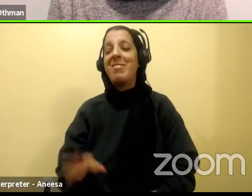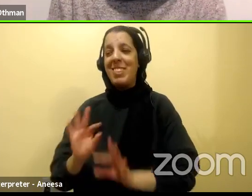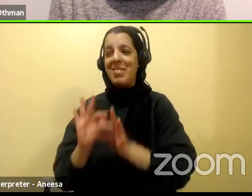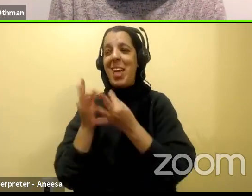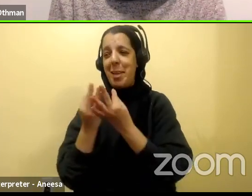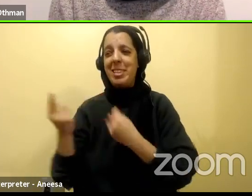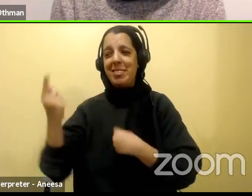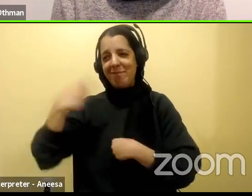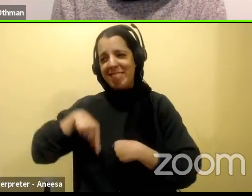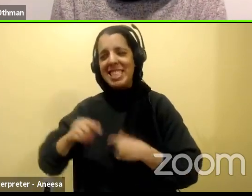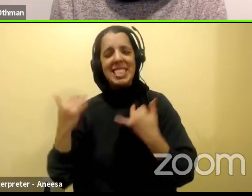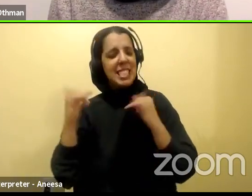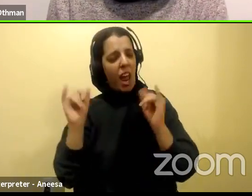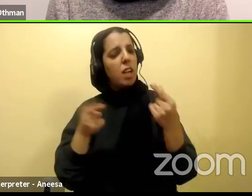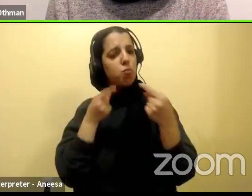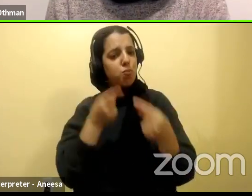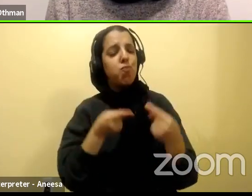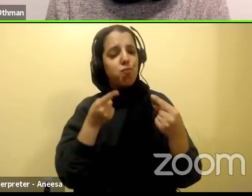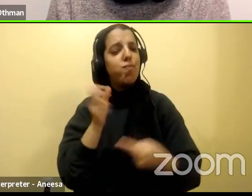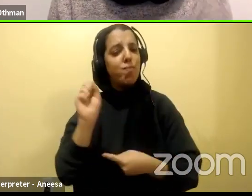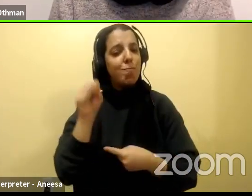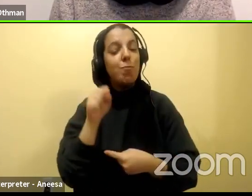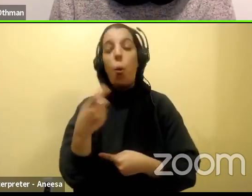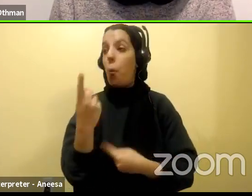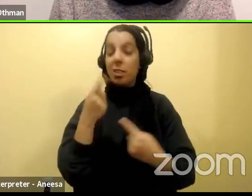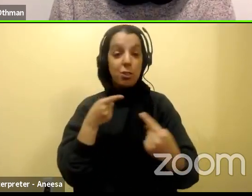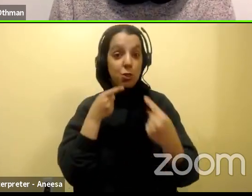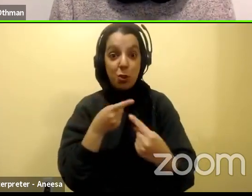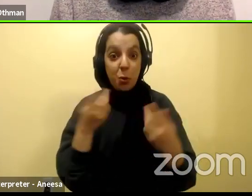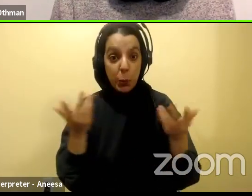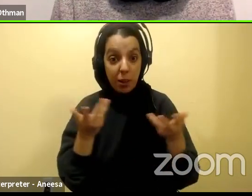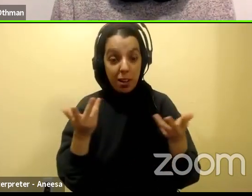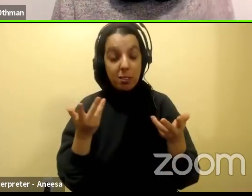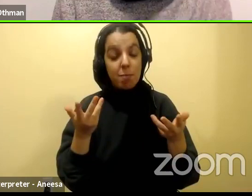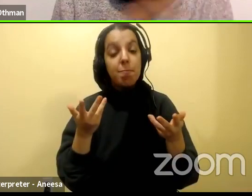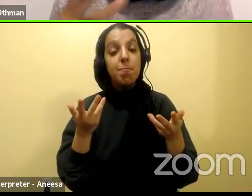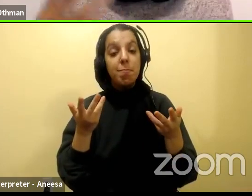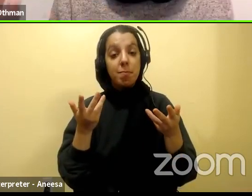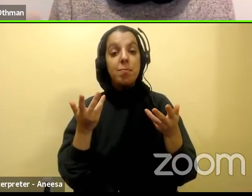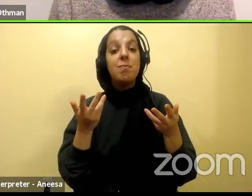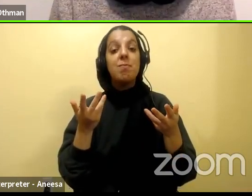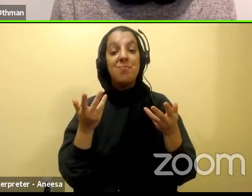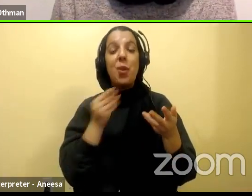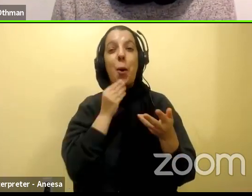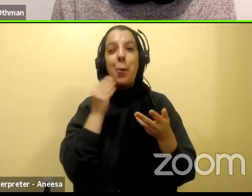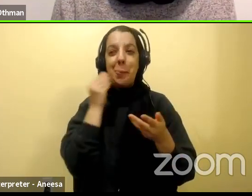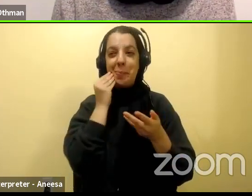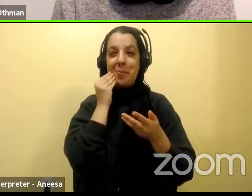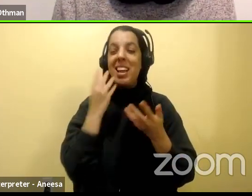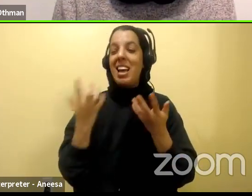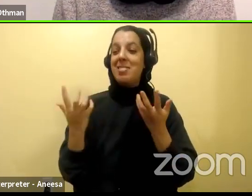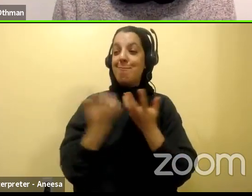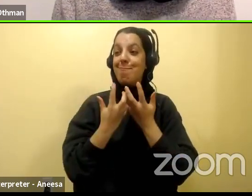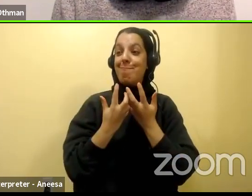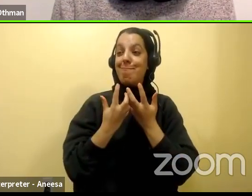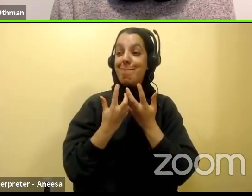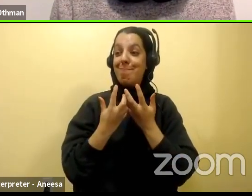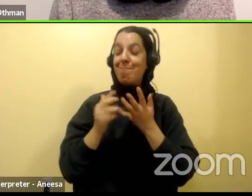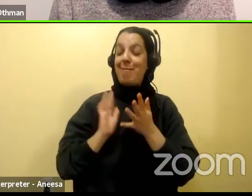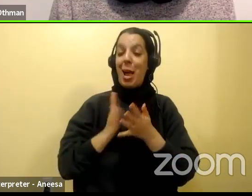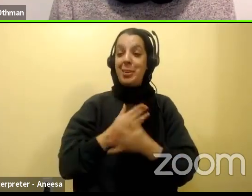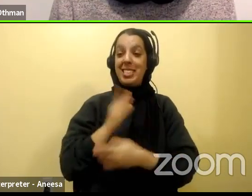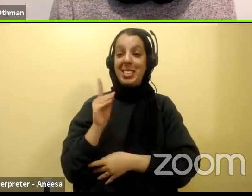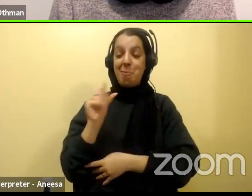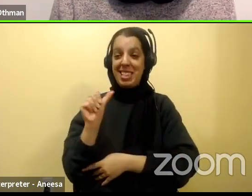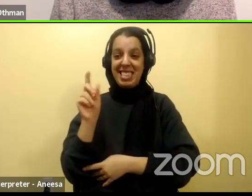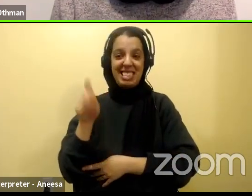And one of the things that we struggle with is the lack of, our home is not equipped for persons with disabilities,